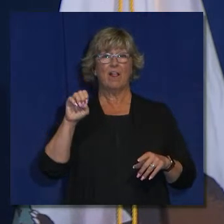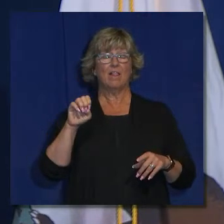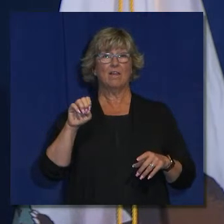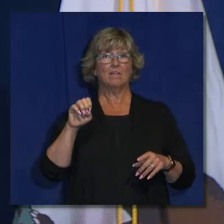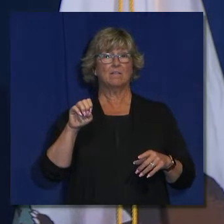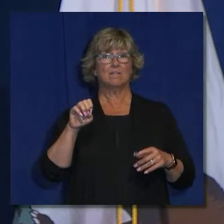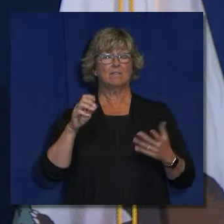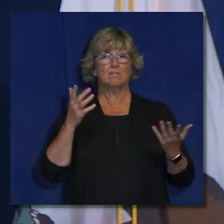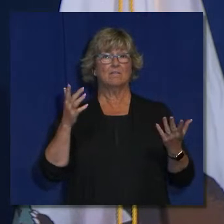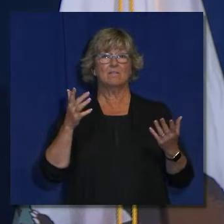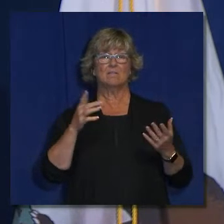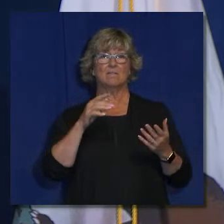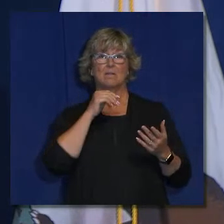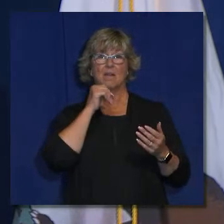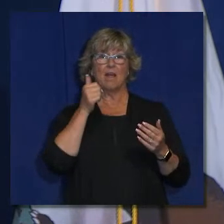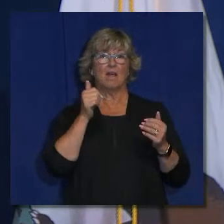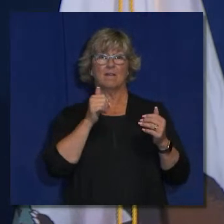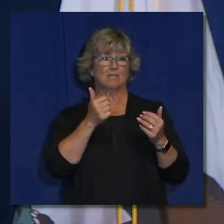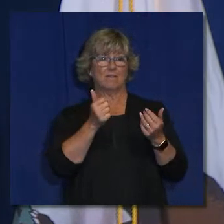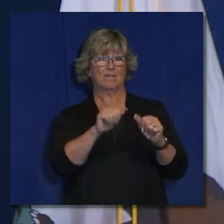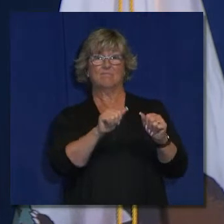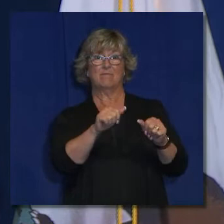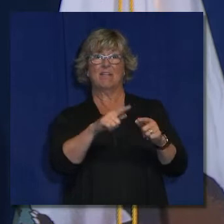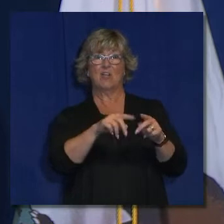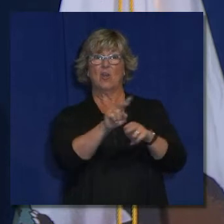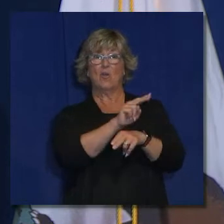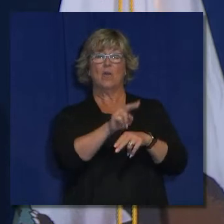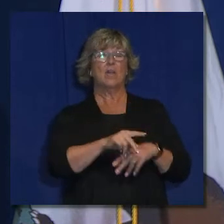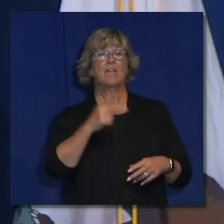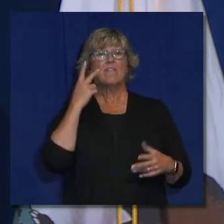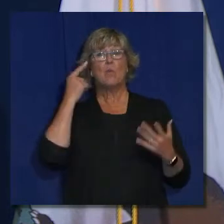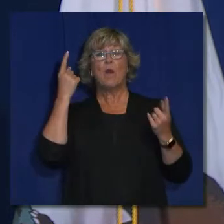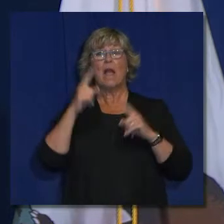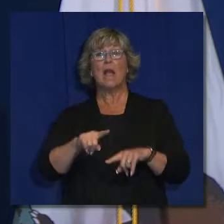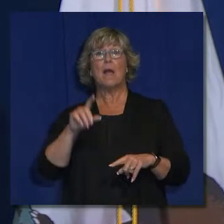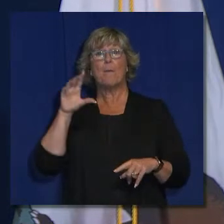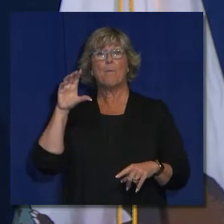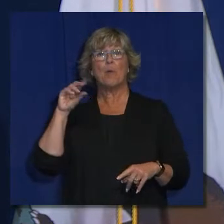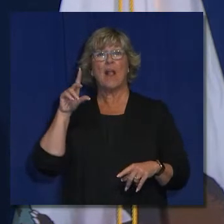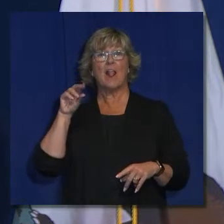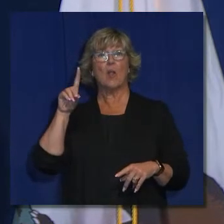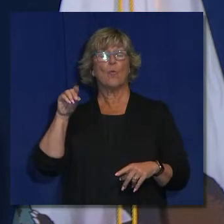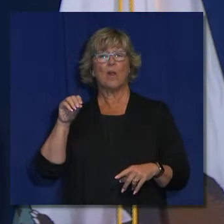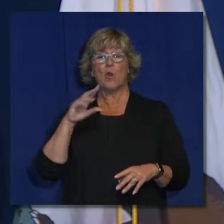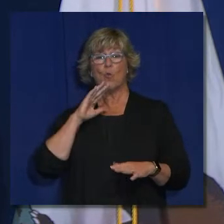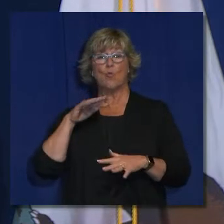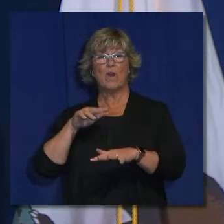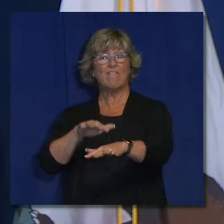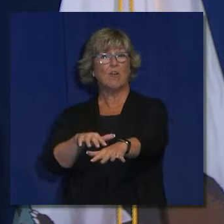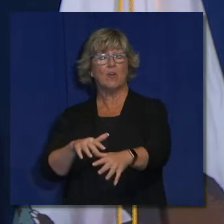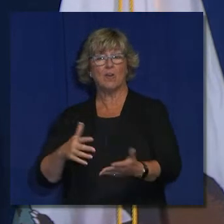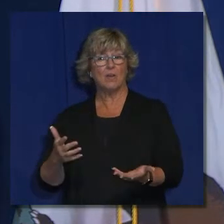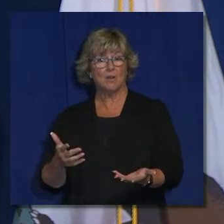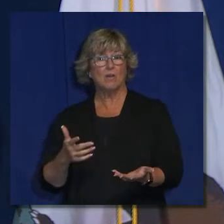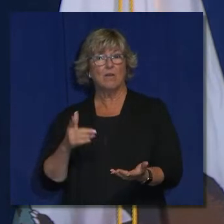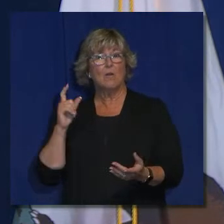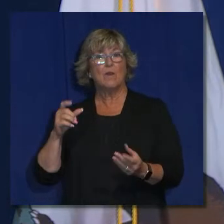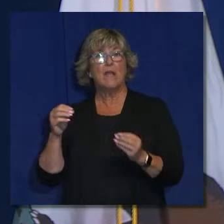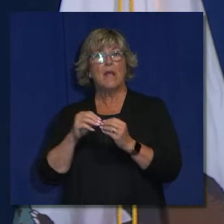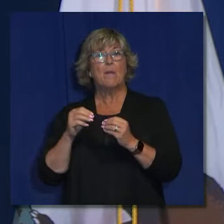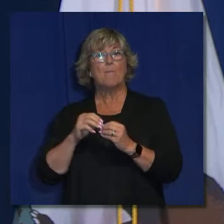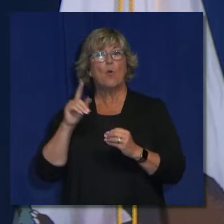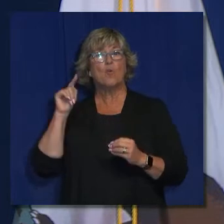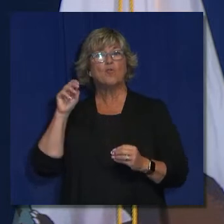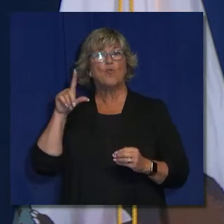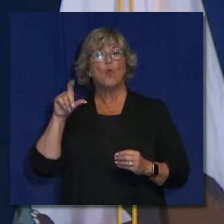Reagan. You've seen what's happened in the Colorado River. We need more tools. We need more flexibility. And so